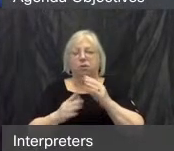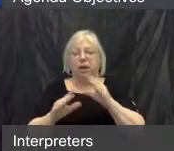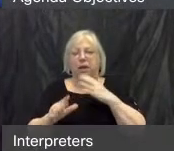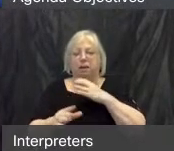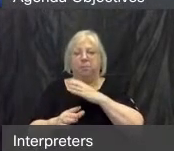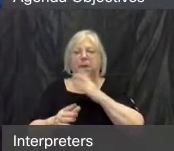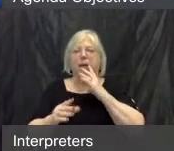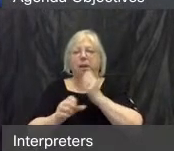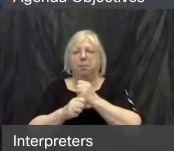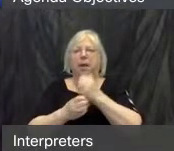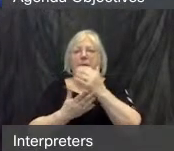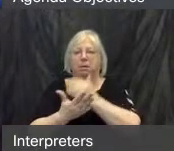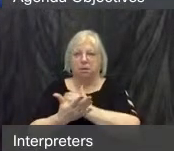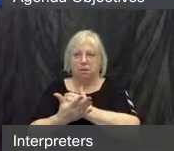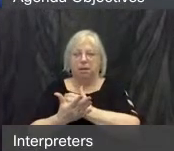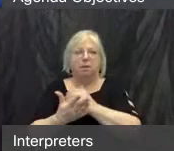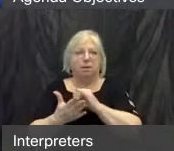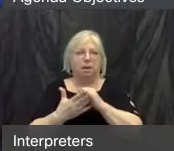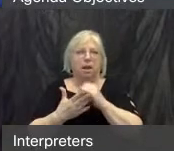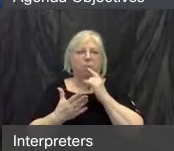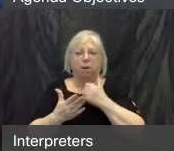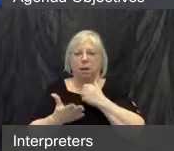are identifying those new funds.